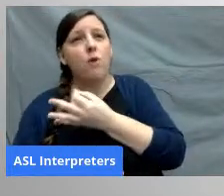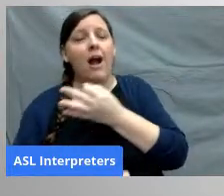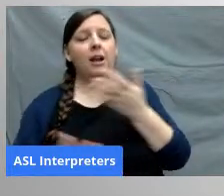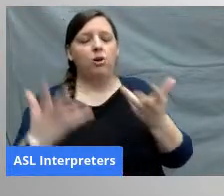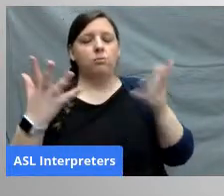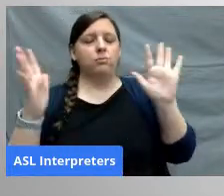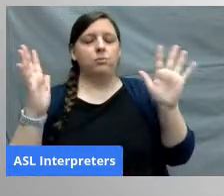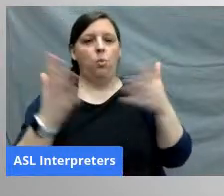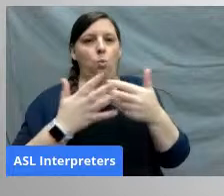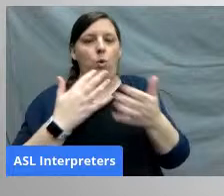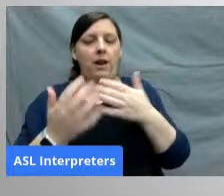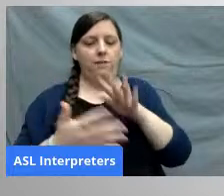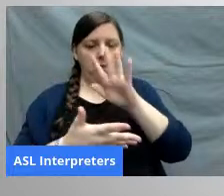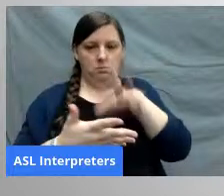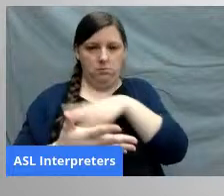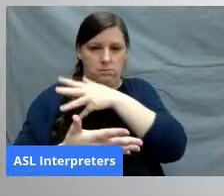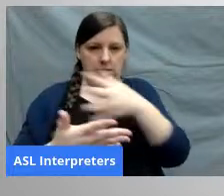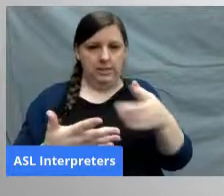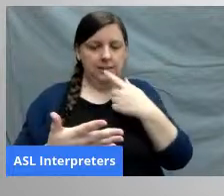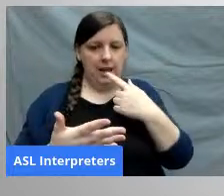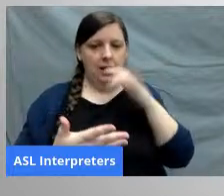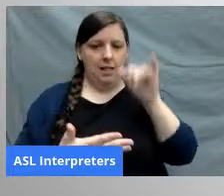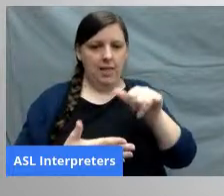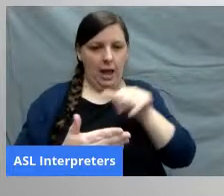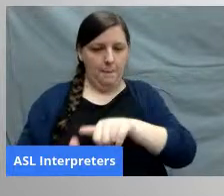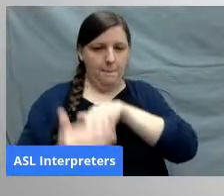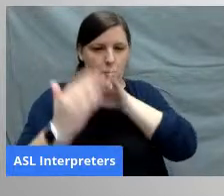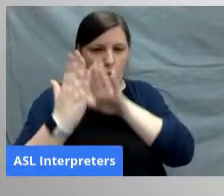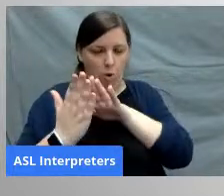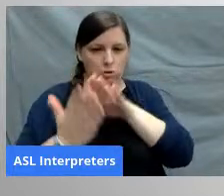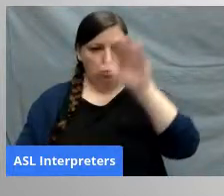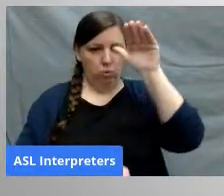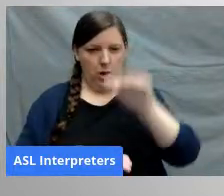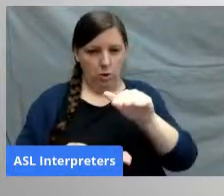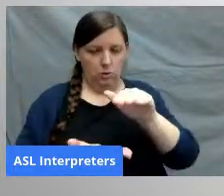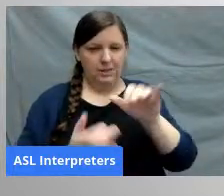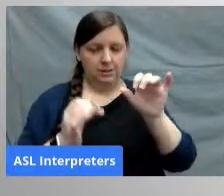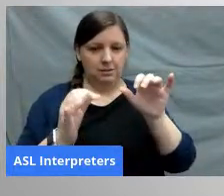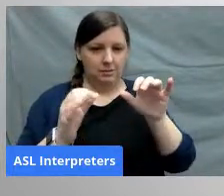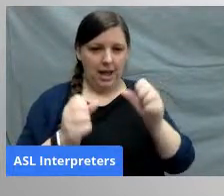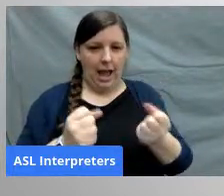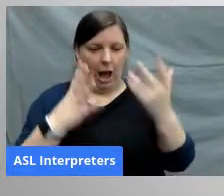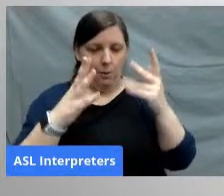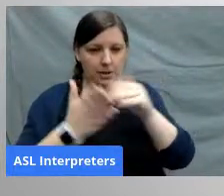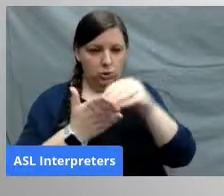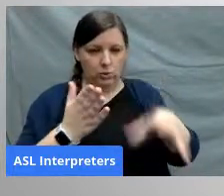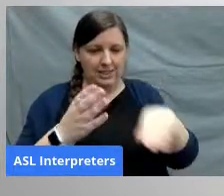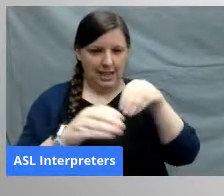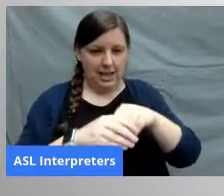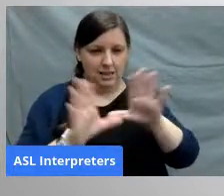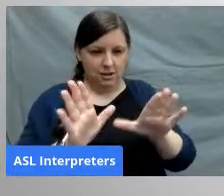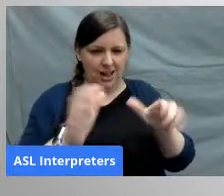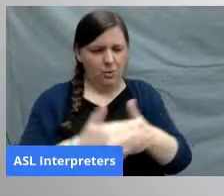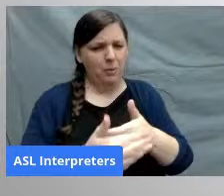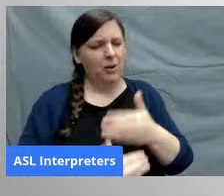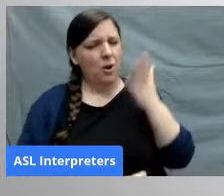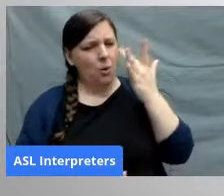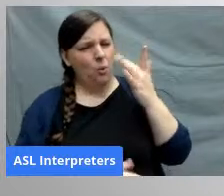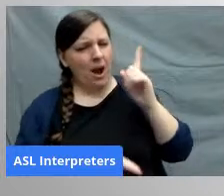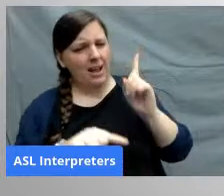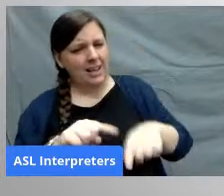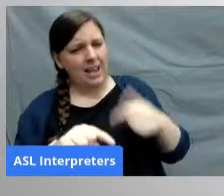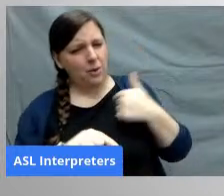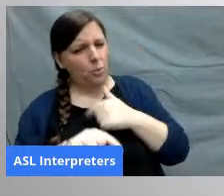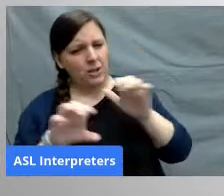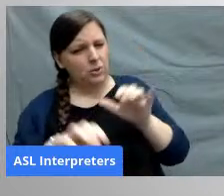said, approach to reduce the sizes within the classrooms, why can we not do something similar to that with middle and